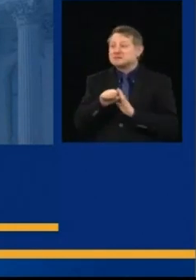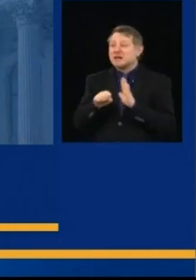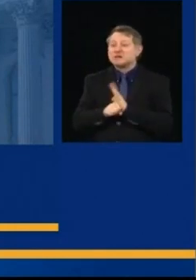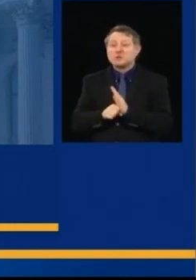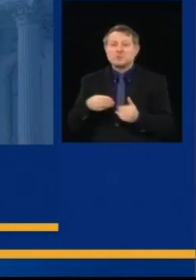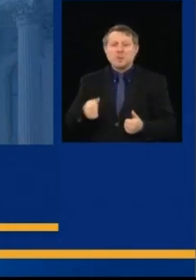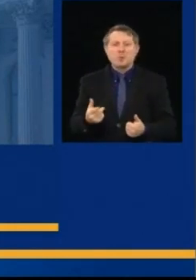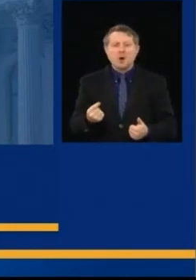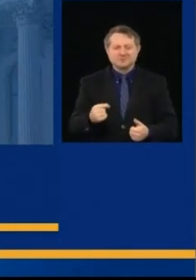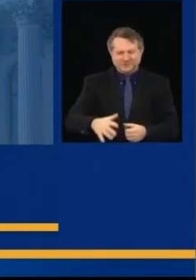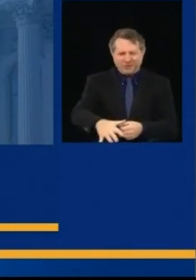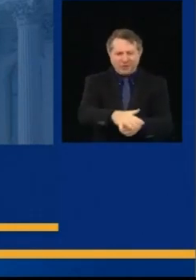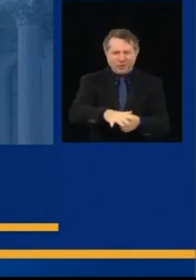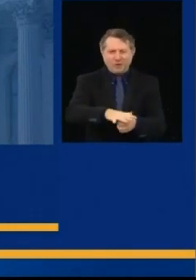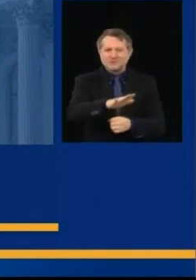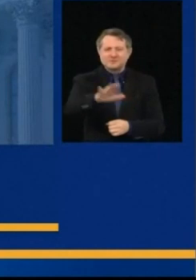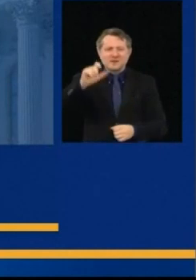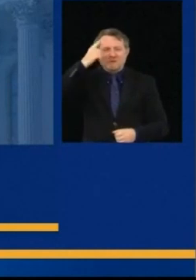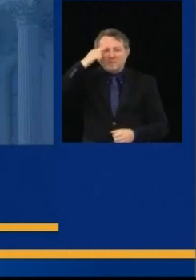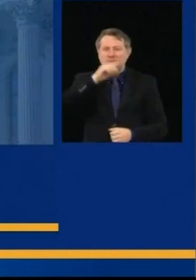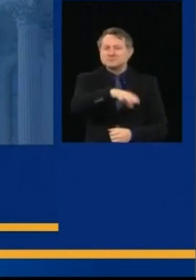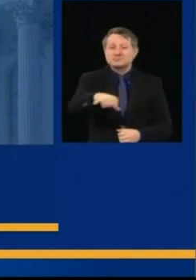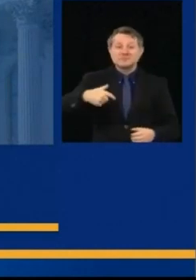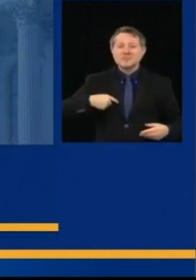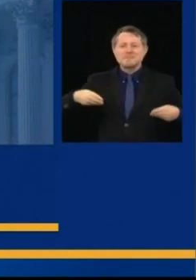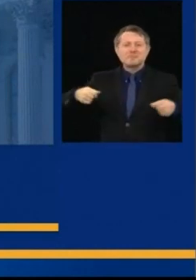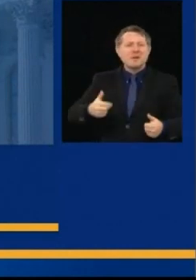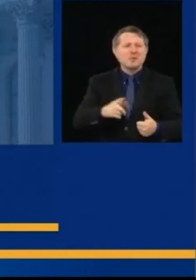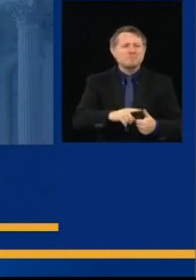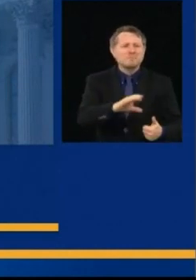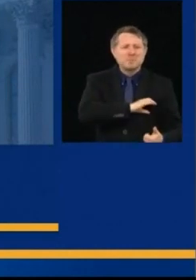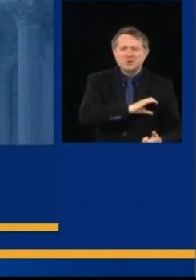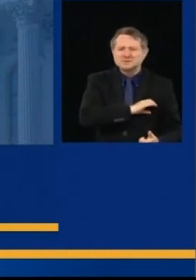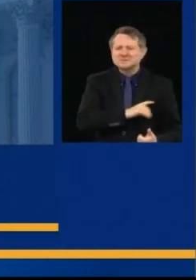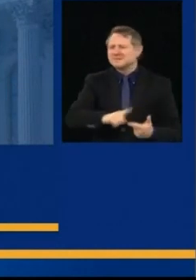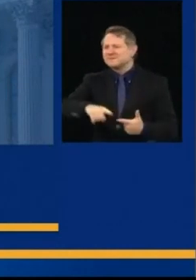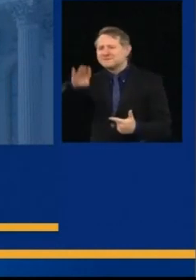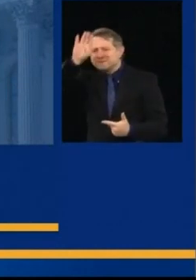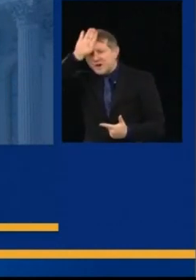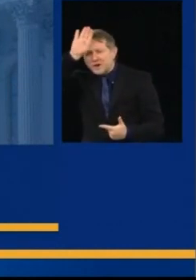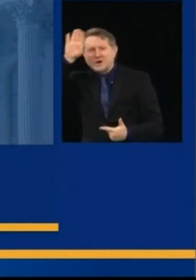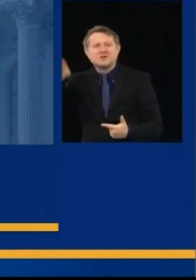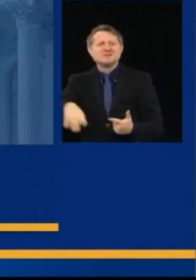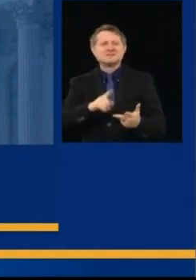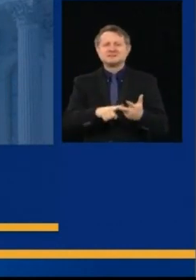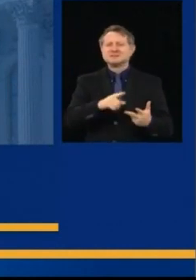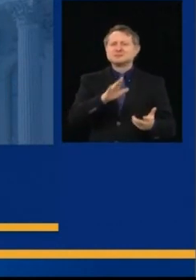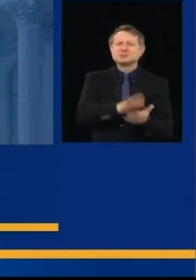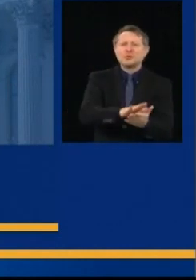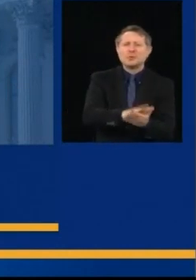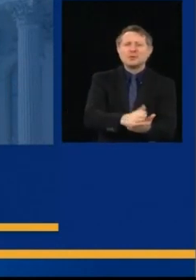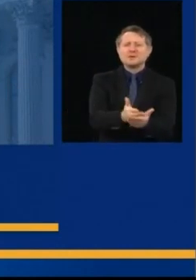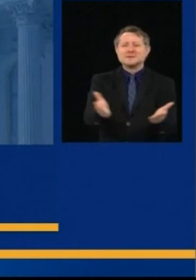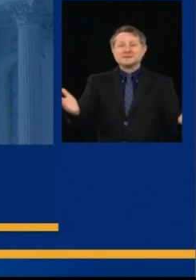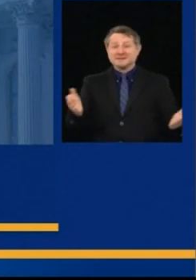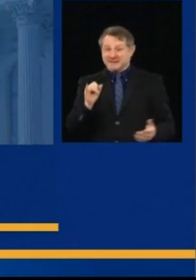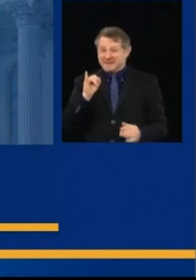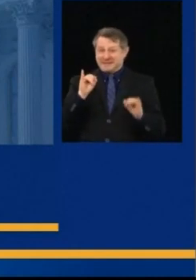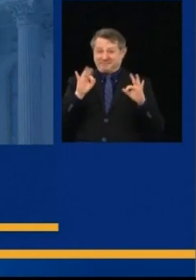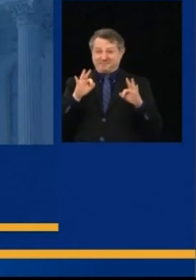governments. We fund police, firefighters, and schools. If Our budget doesn't